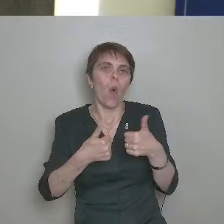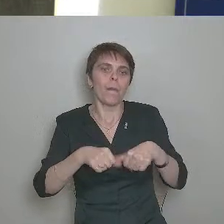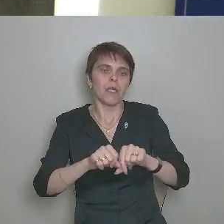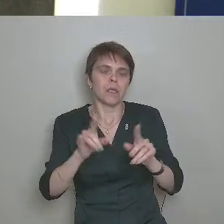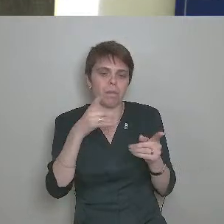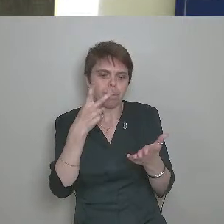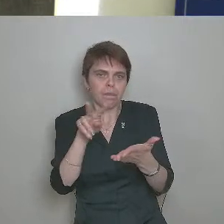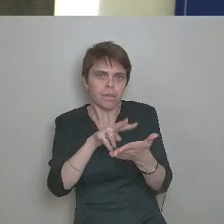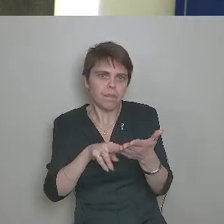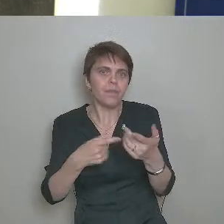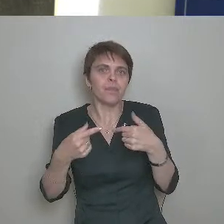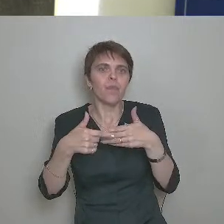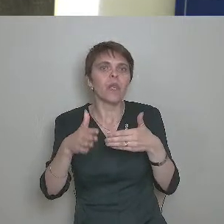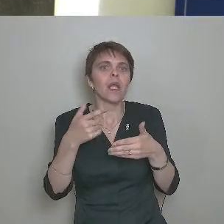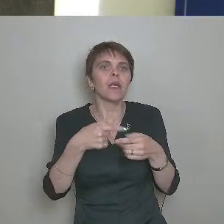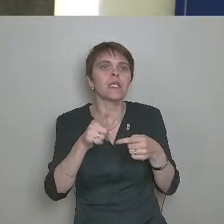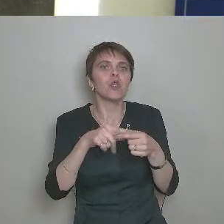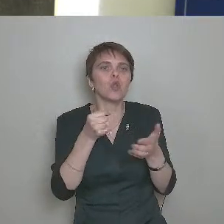the CEC